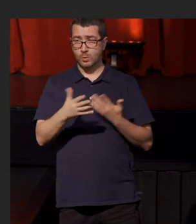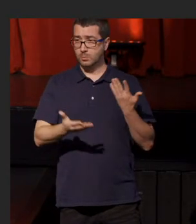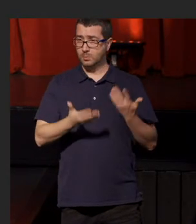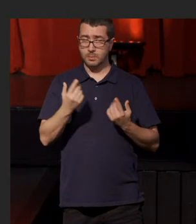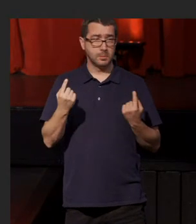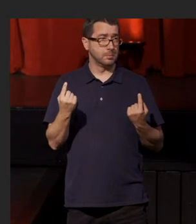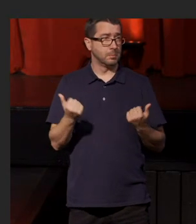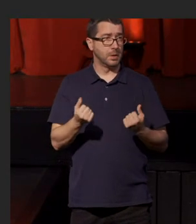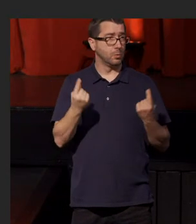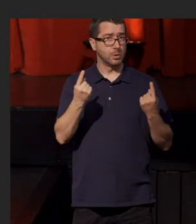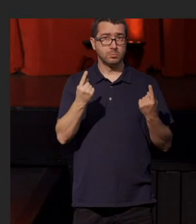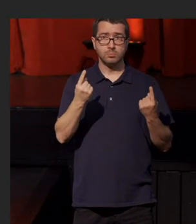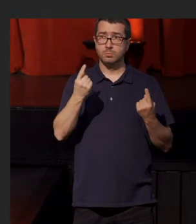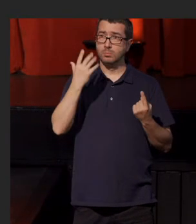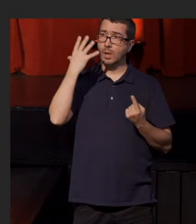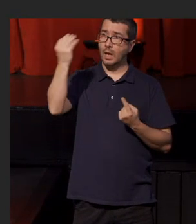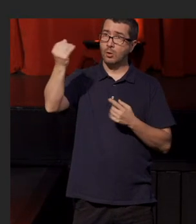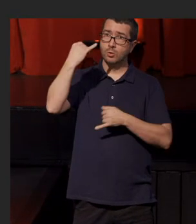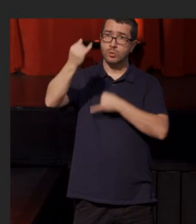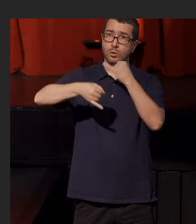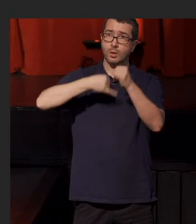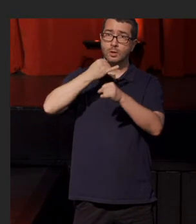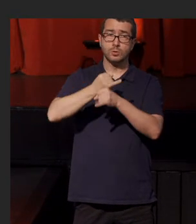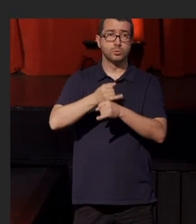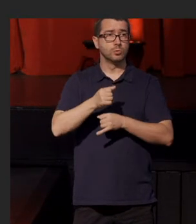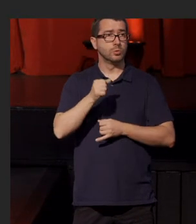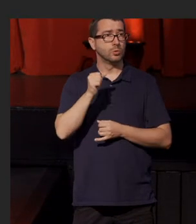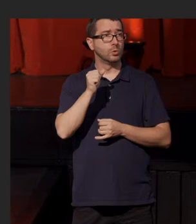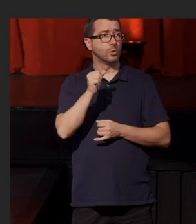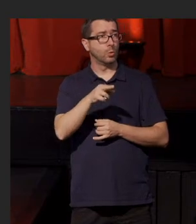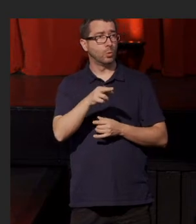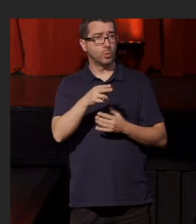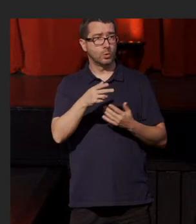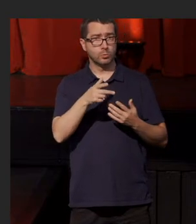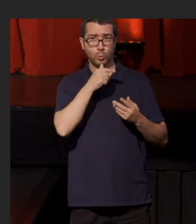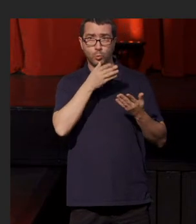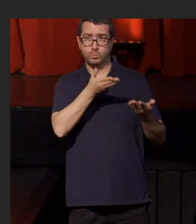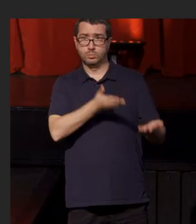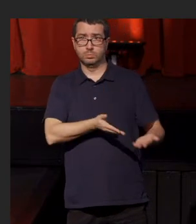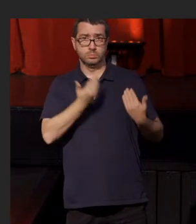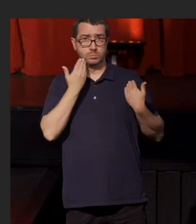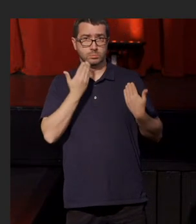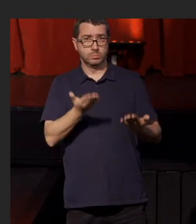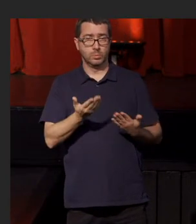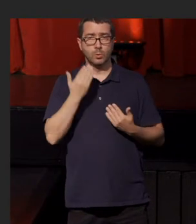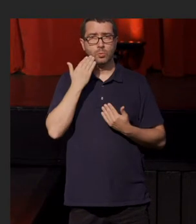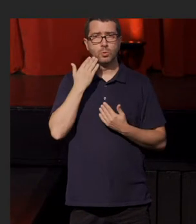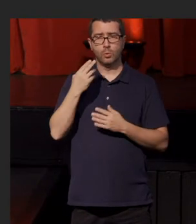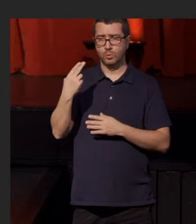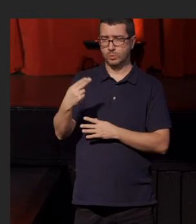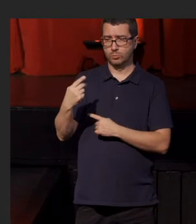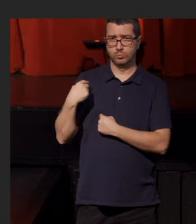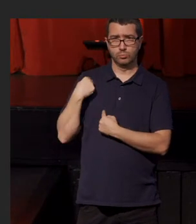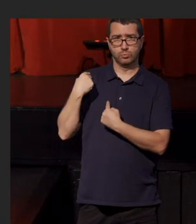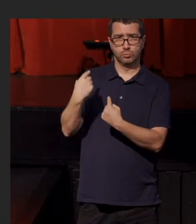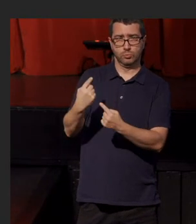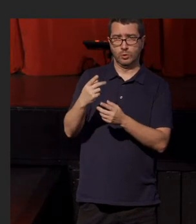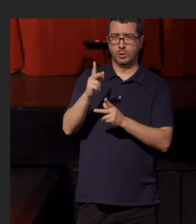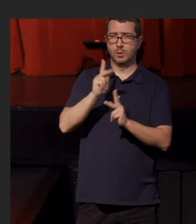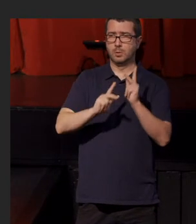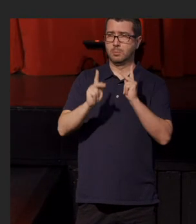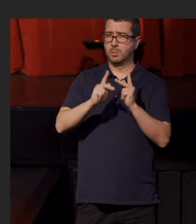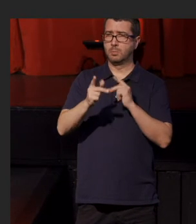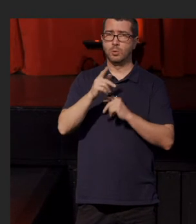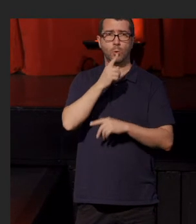if you're dealing with a U.S. national or you're dealing with a person who's the person who they pretend to be. And we've known historically that when people are able to cloak